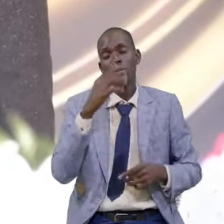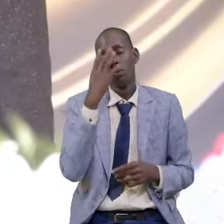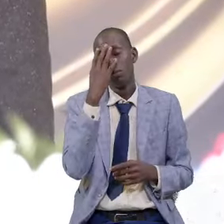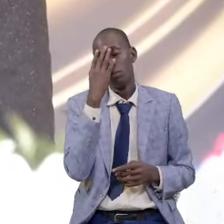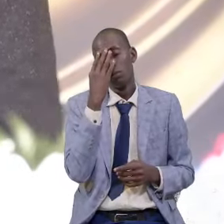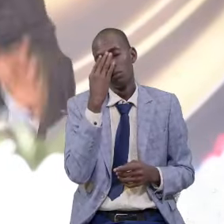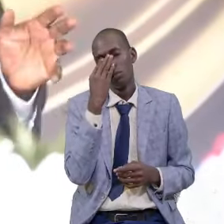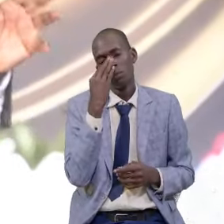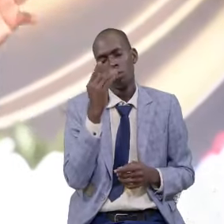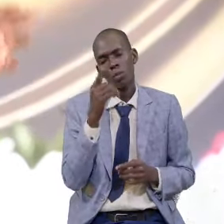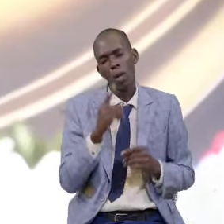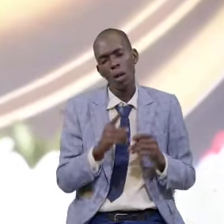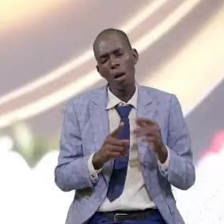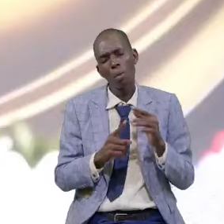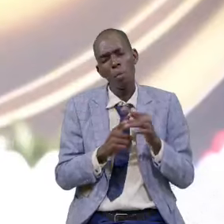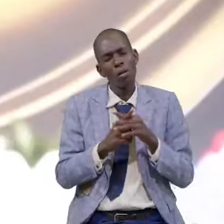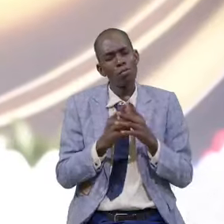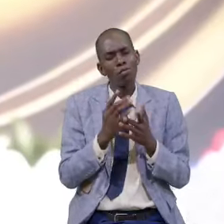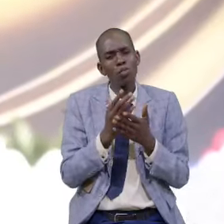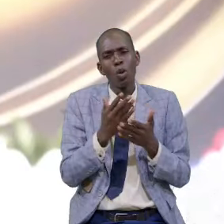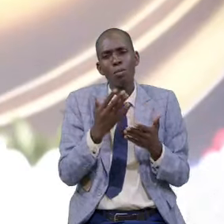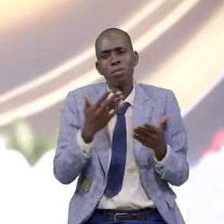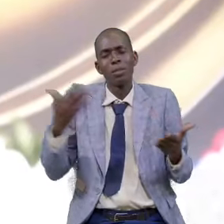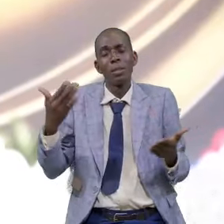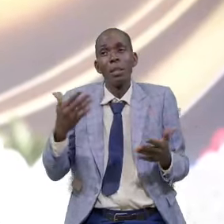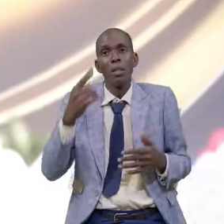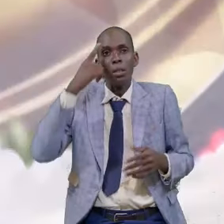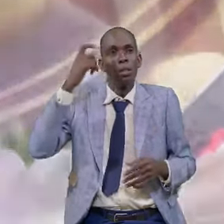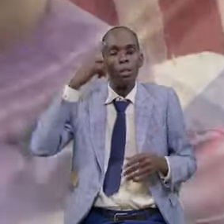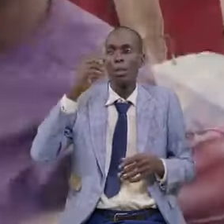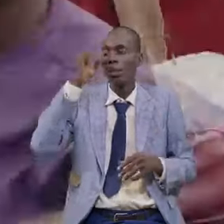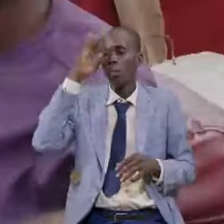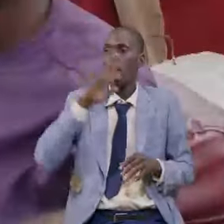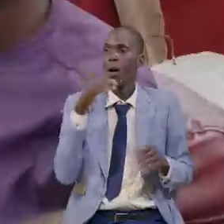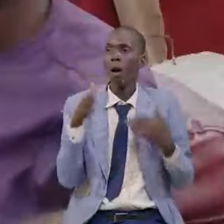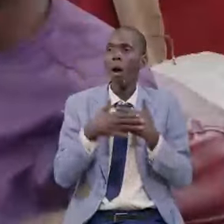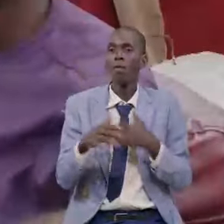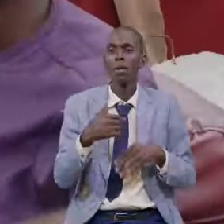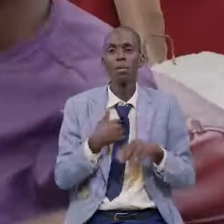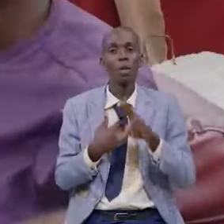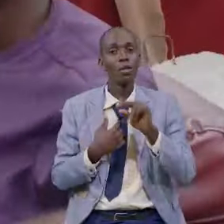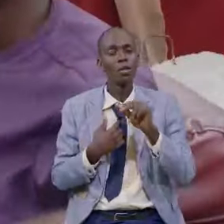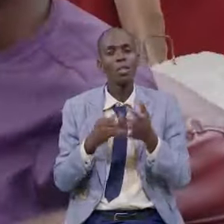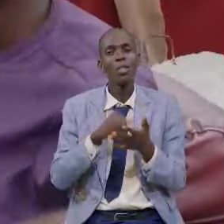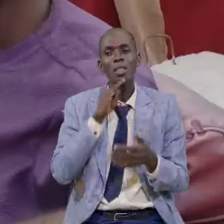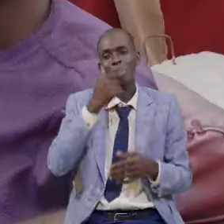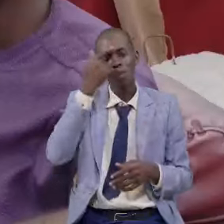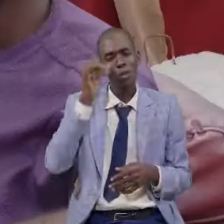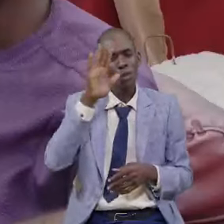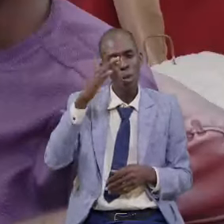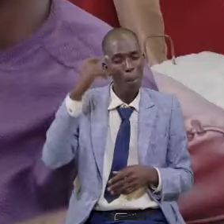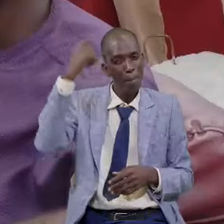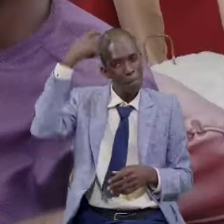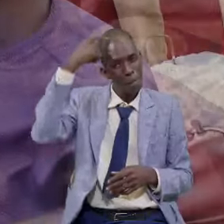some apparitions. They have come. No, they have not come. It's because your brain, the cells and the neutrons and